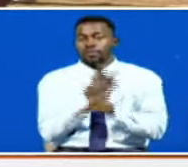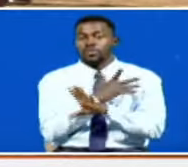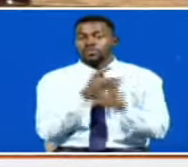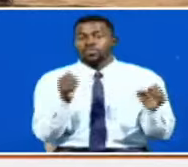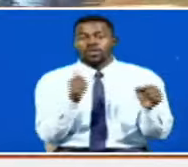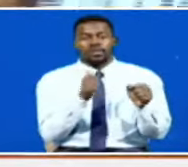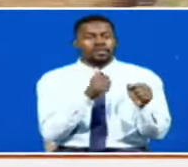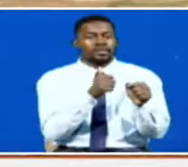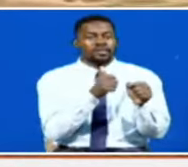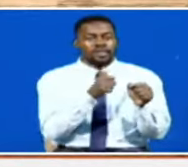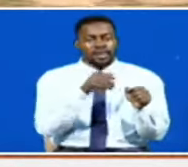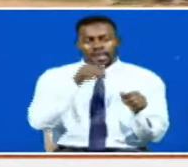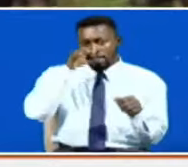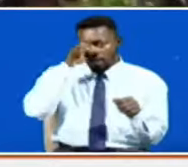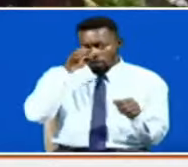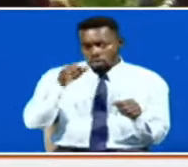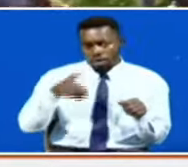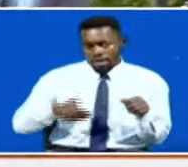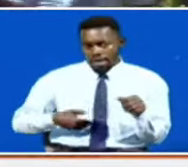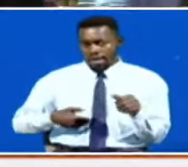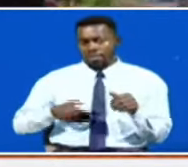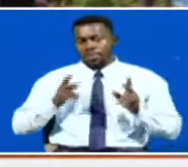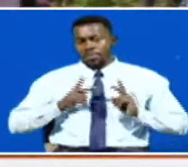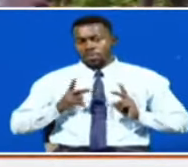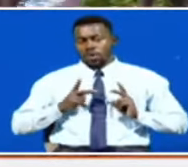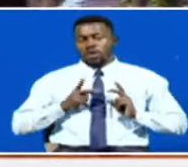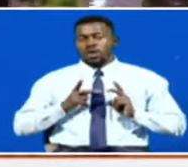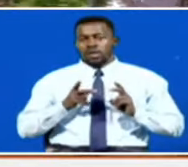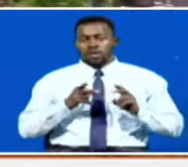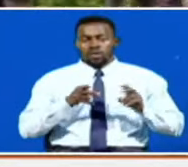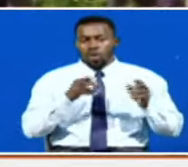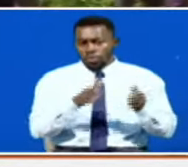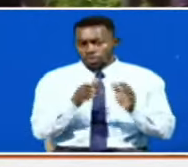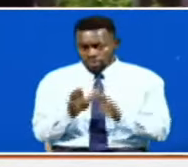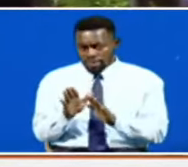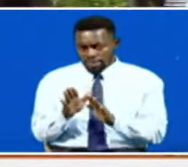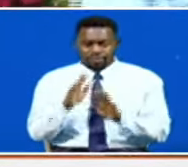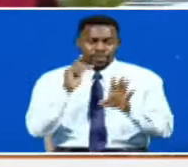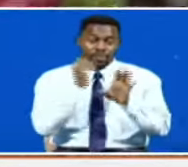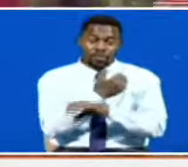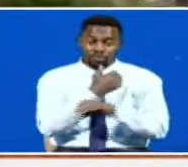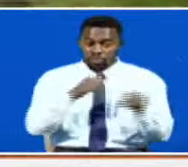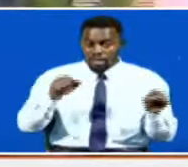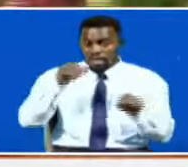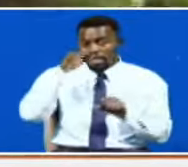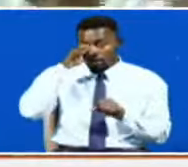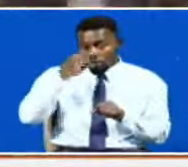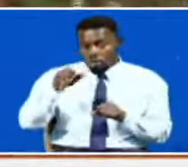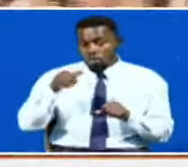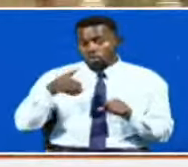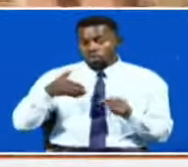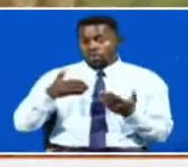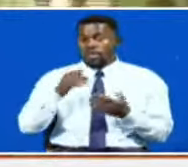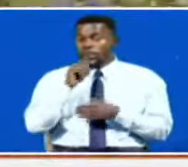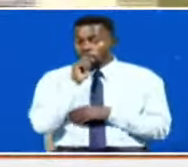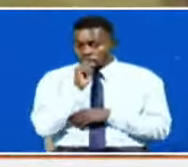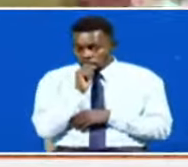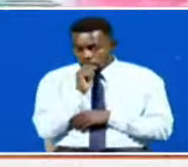denying our young people where the opportunities are. We cannot keep on denying our